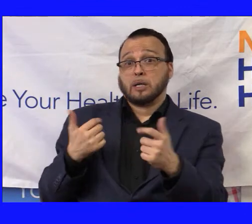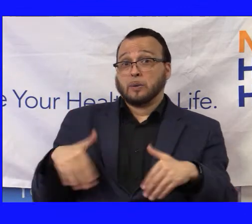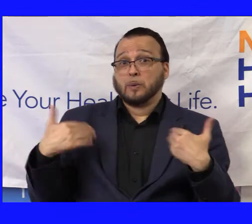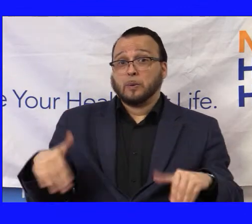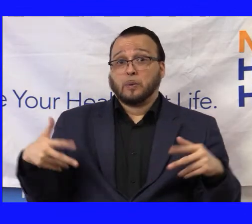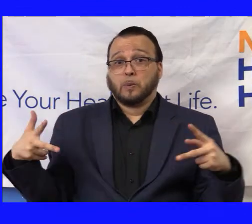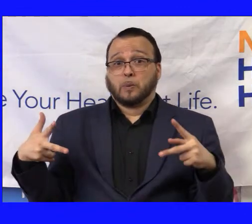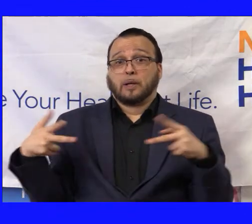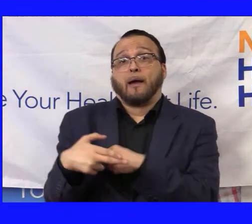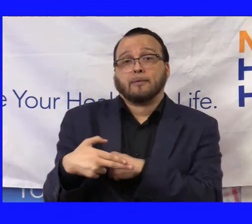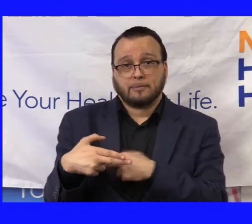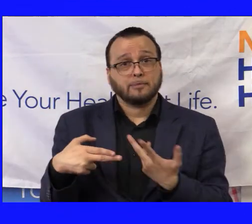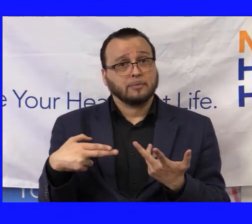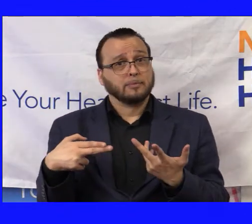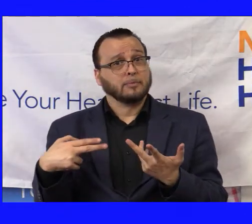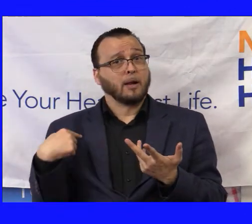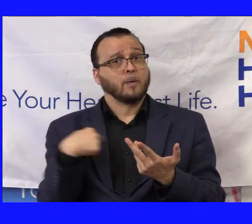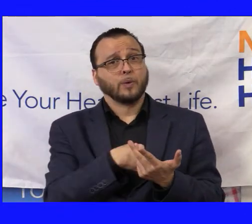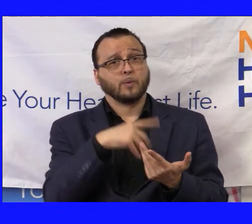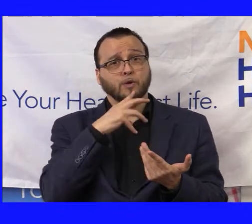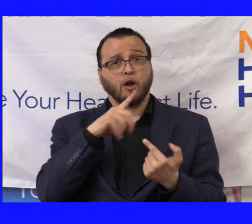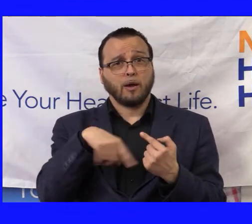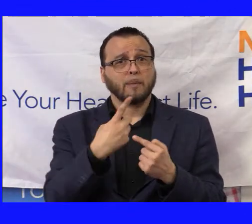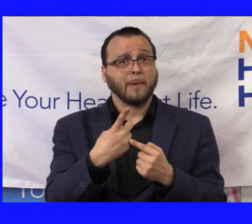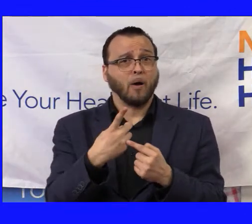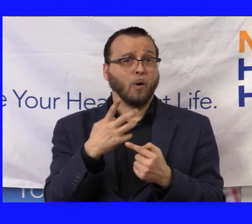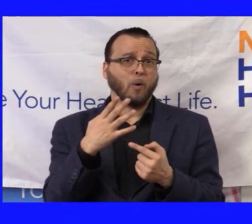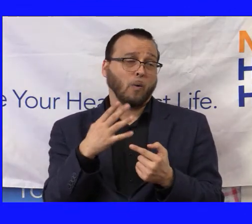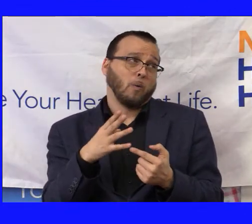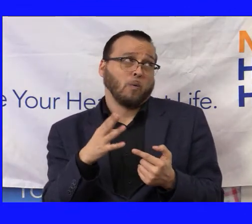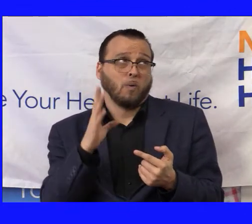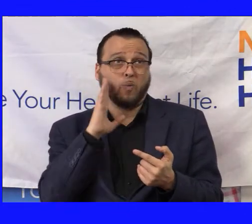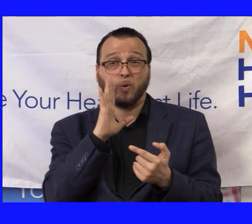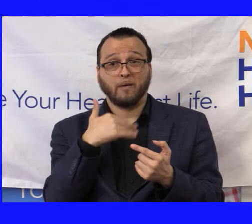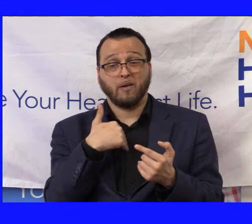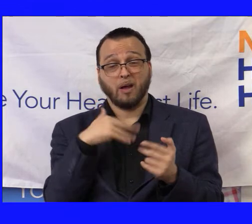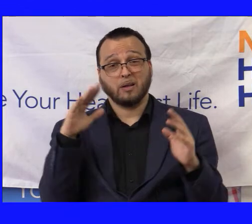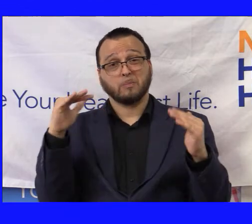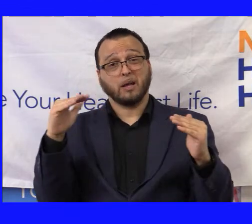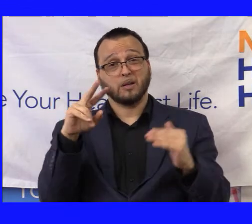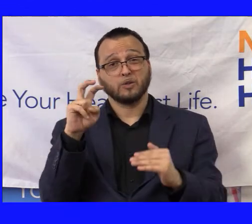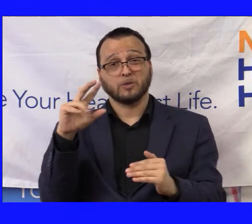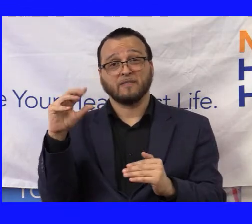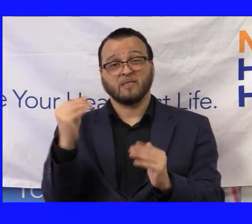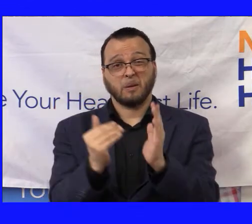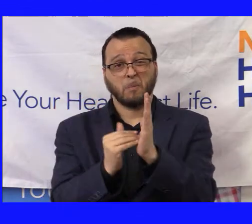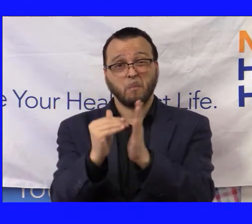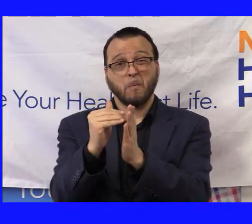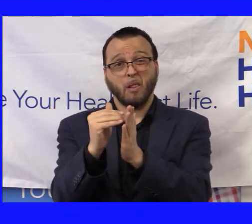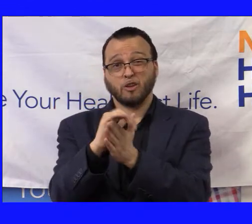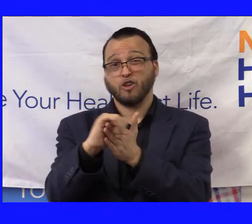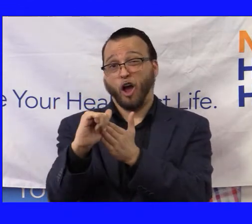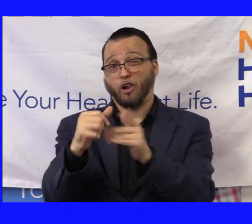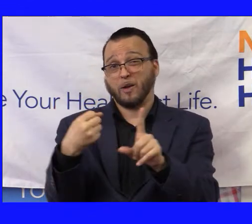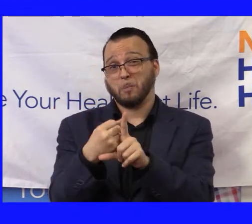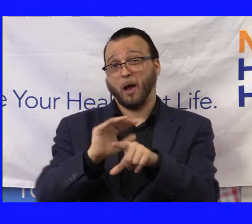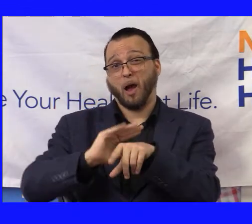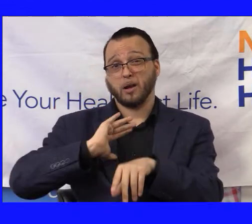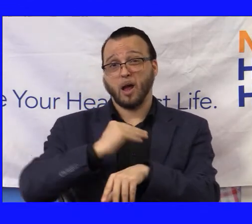said previously, the cuts that we were talking about would have had about a $250 million impact on our